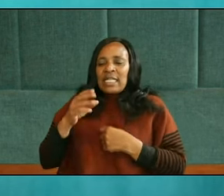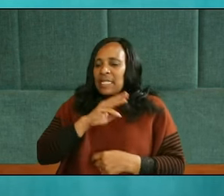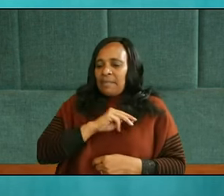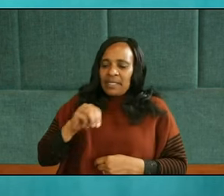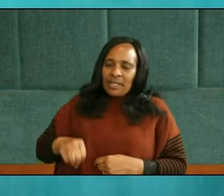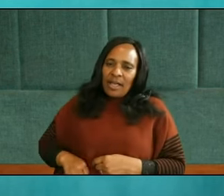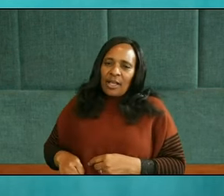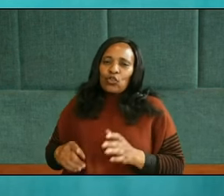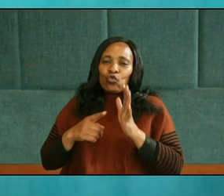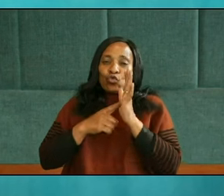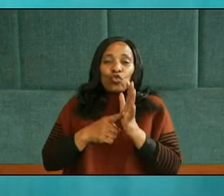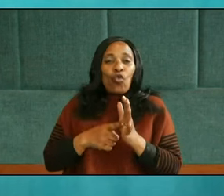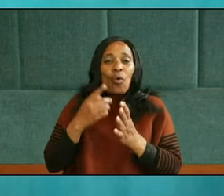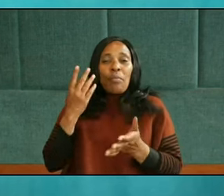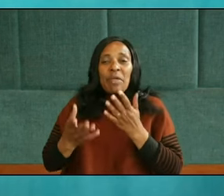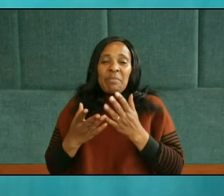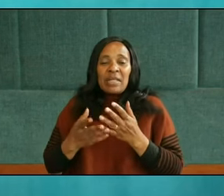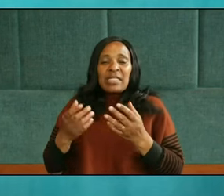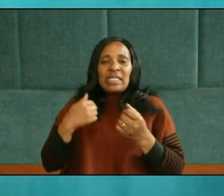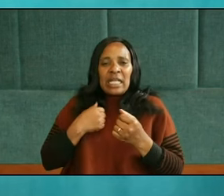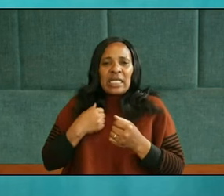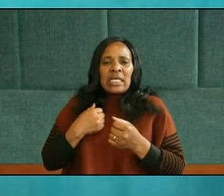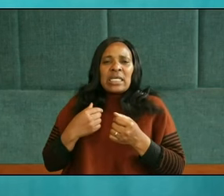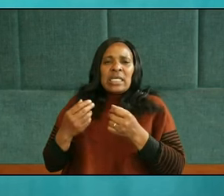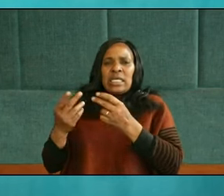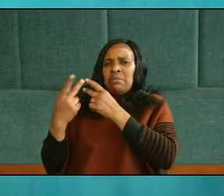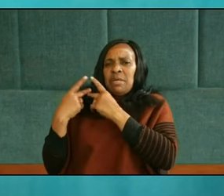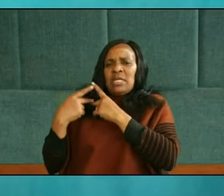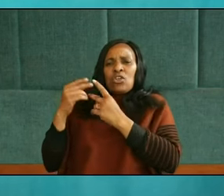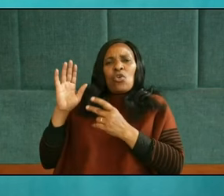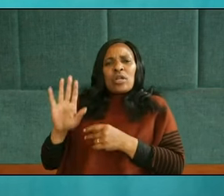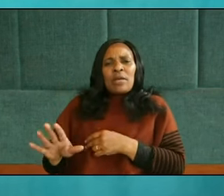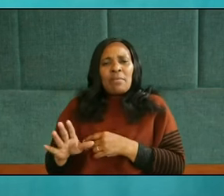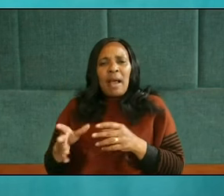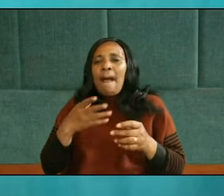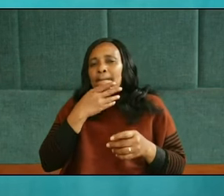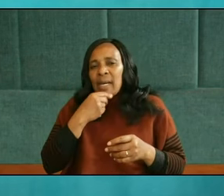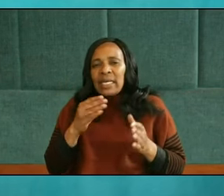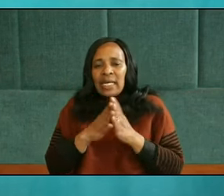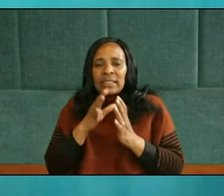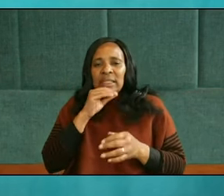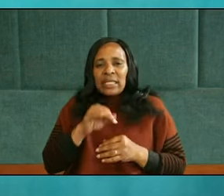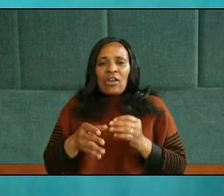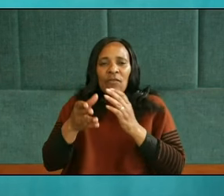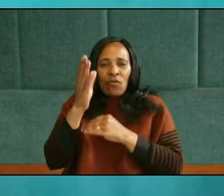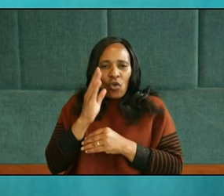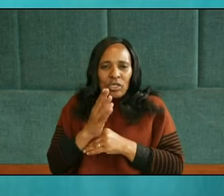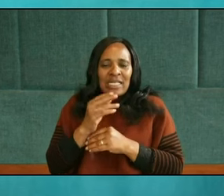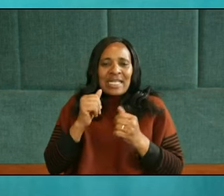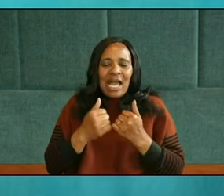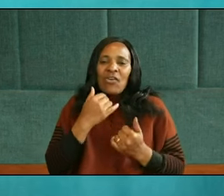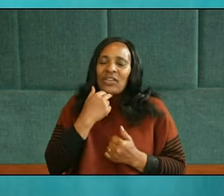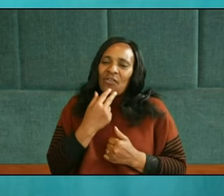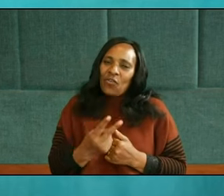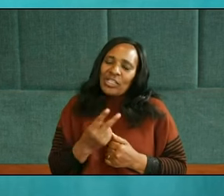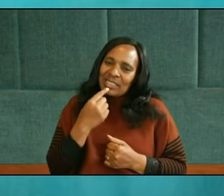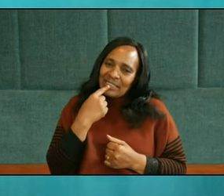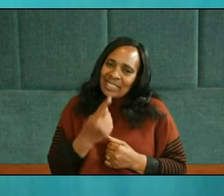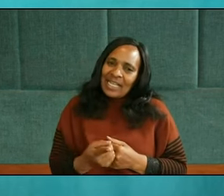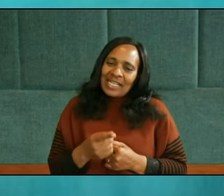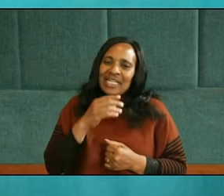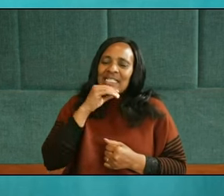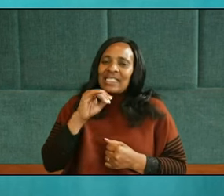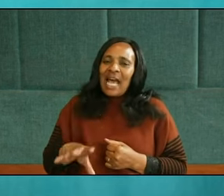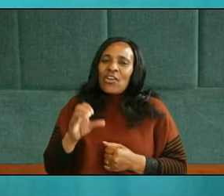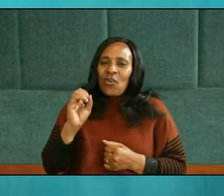Messiah, to show whether they regarded him simply as a man or as the Son of God. A chorus of voices answered, the Son